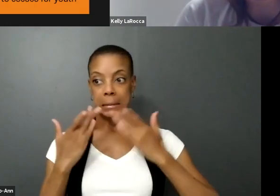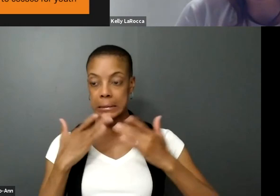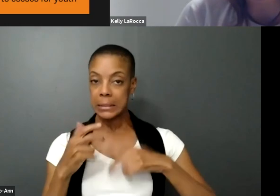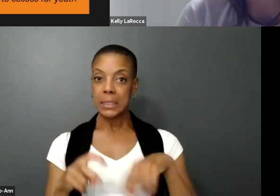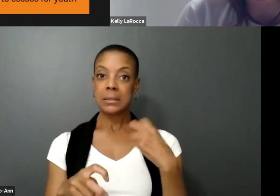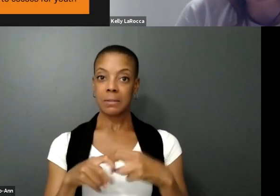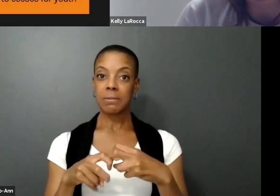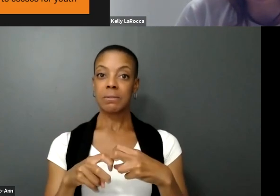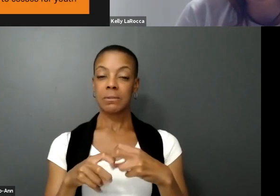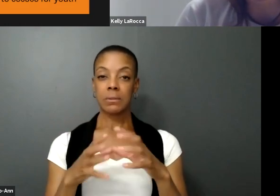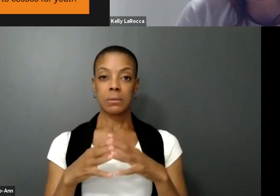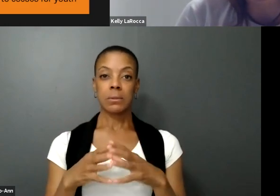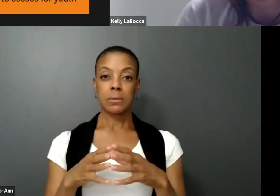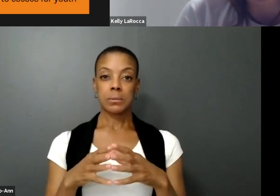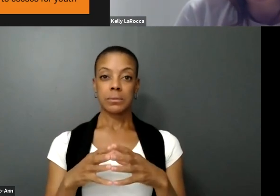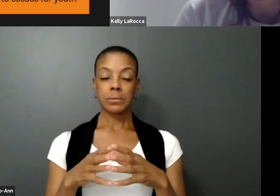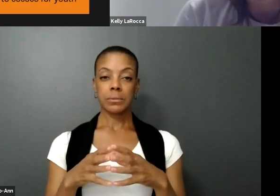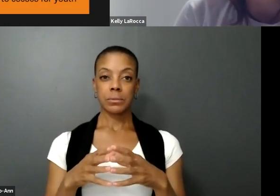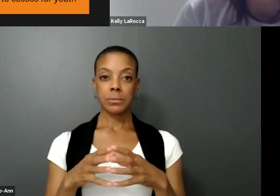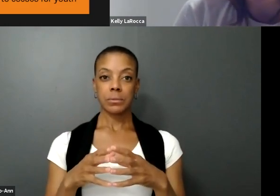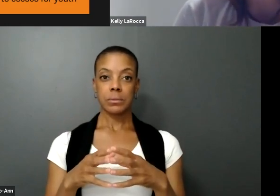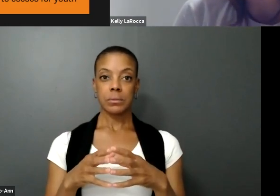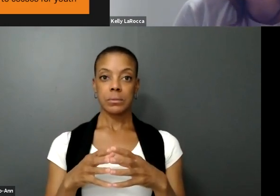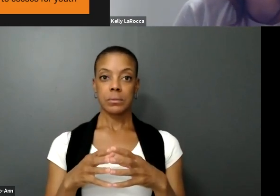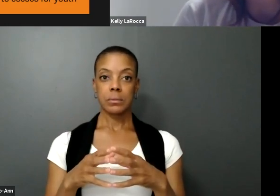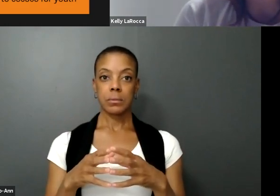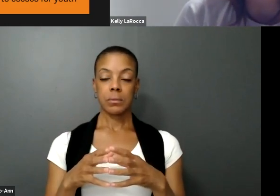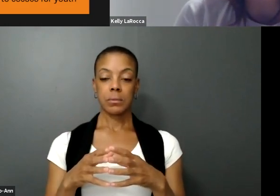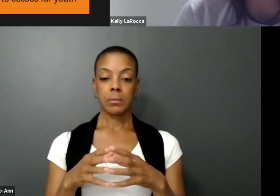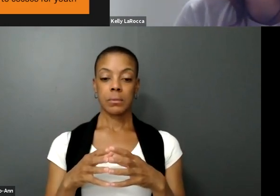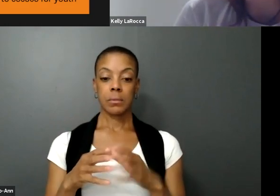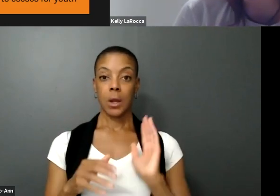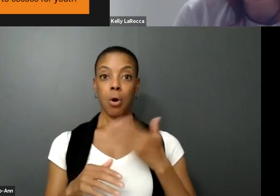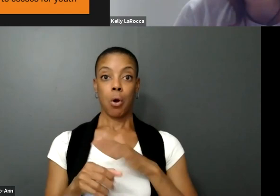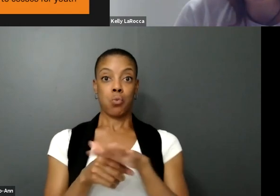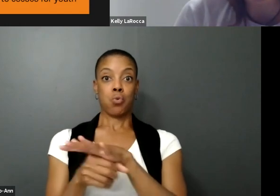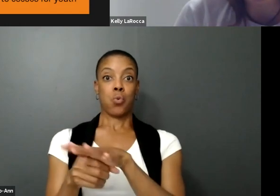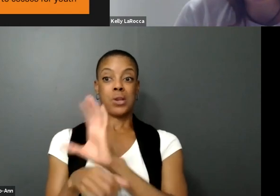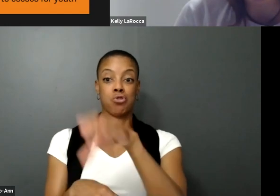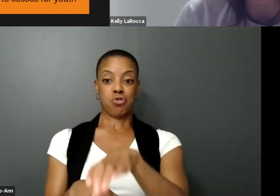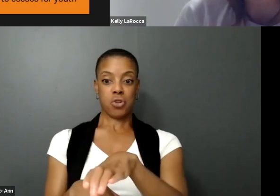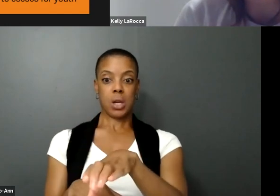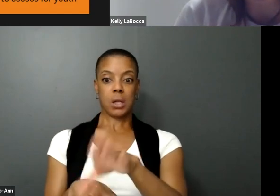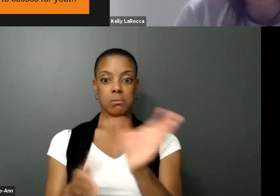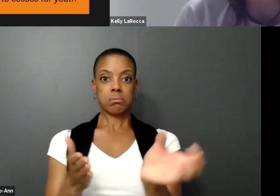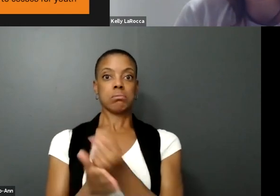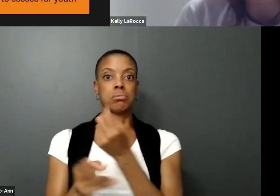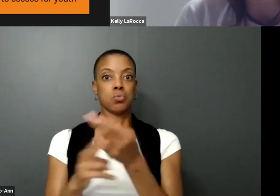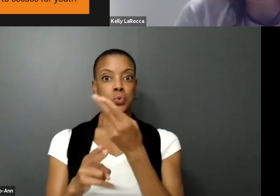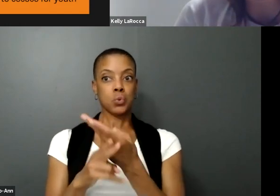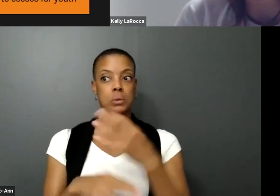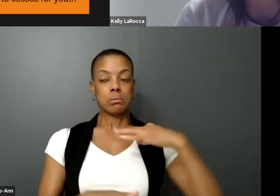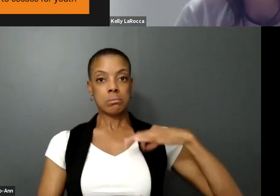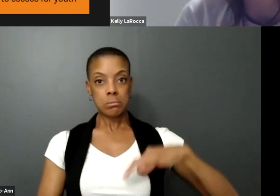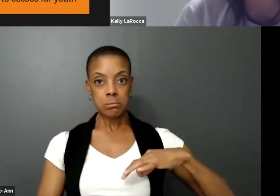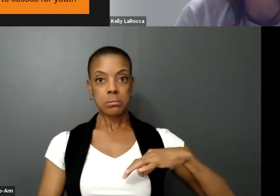we ended up using our location to our advantage, I suppose, in bidding back in the